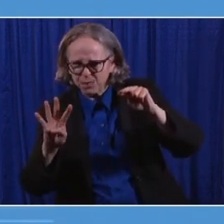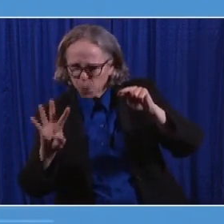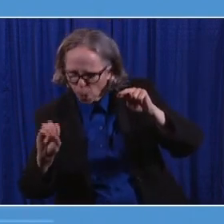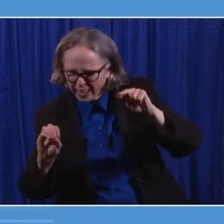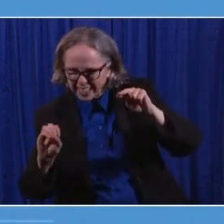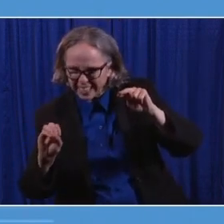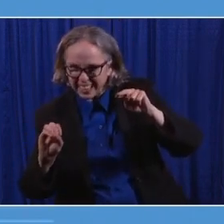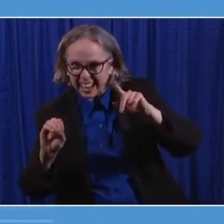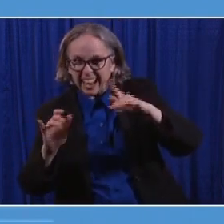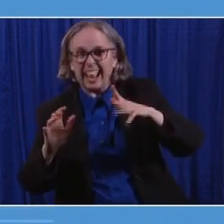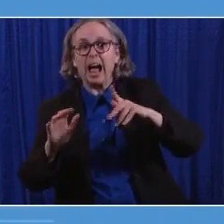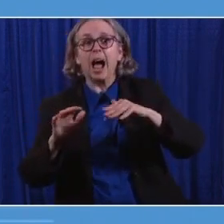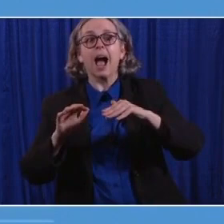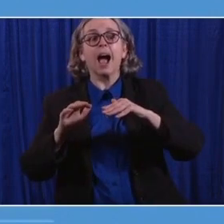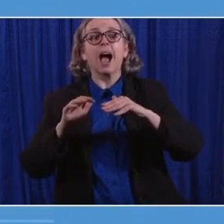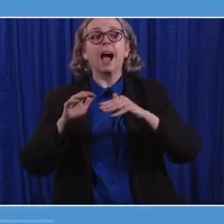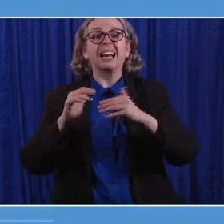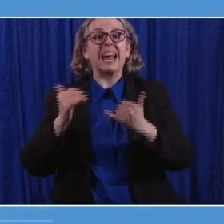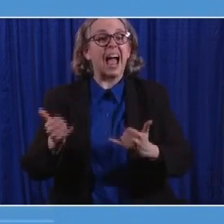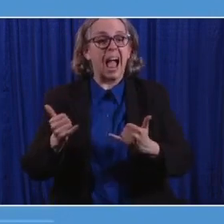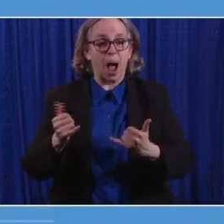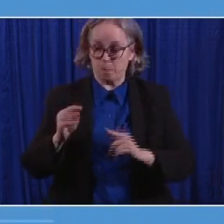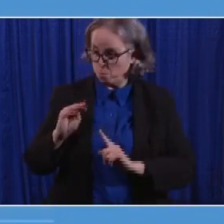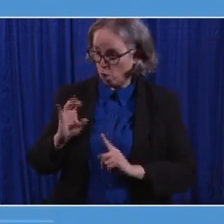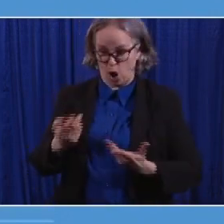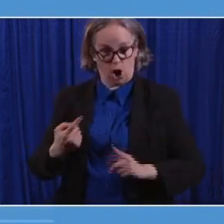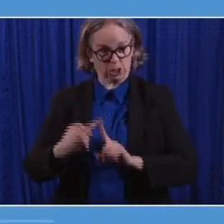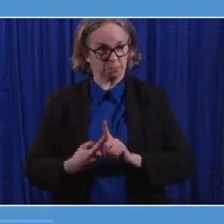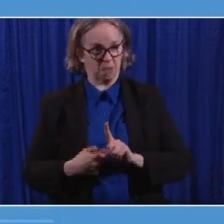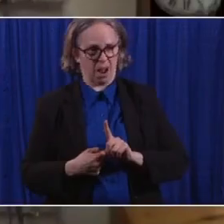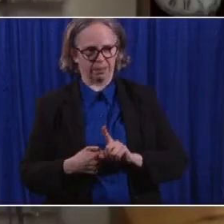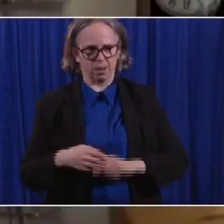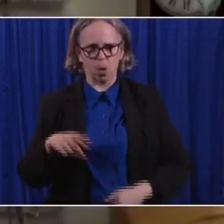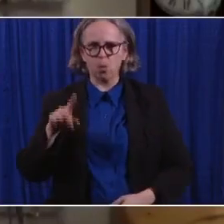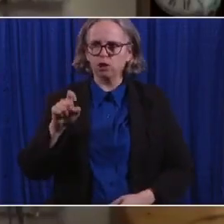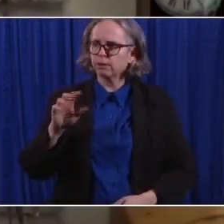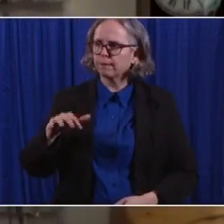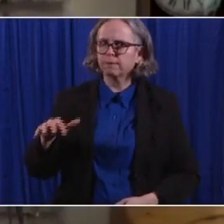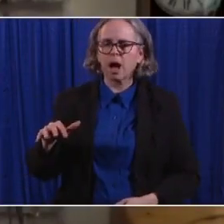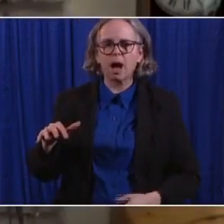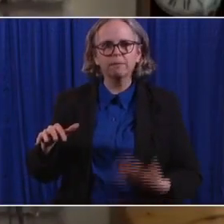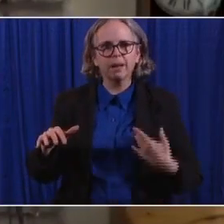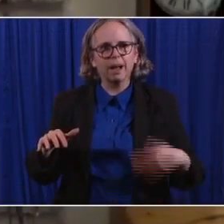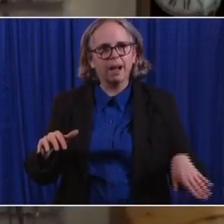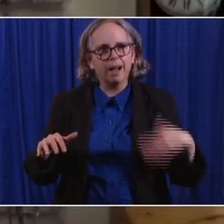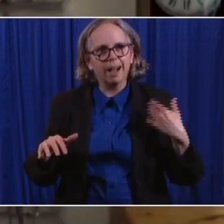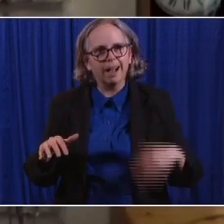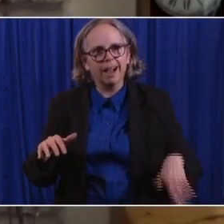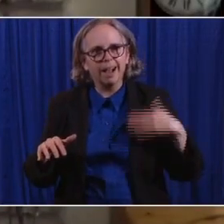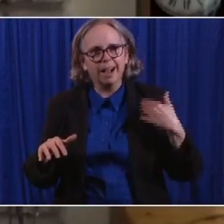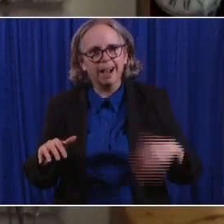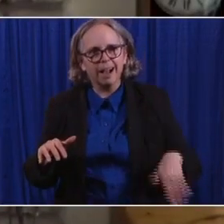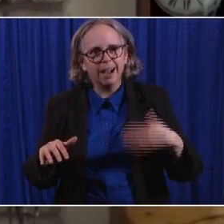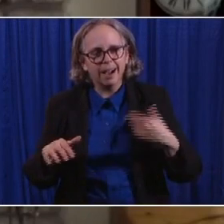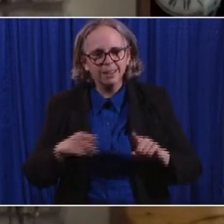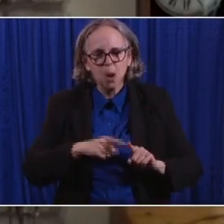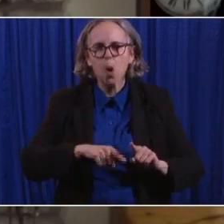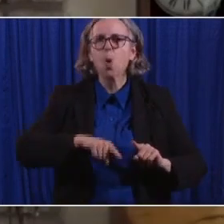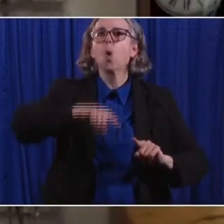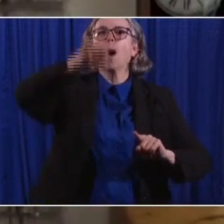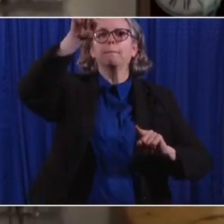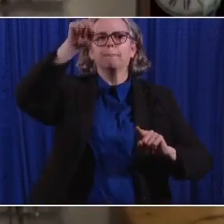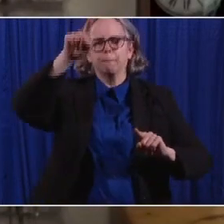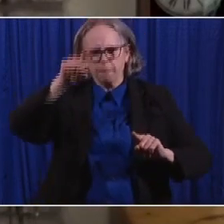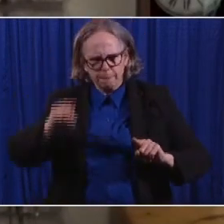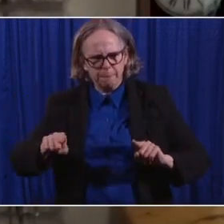And now, March 10th, we were at 155. So nothing is guaranteed when we're dealing